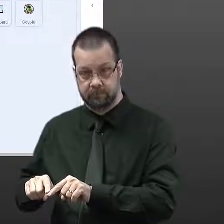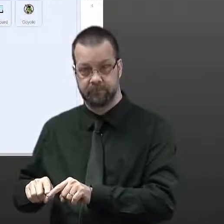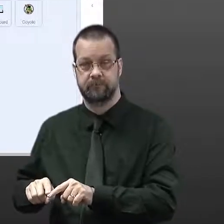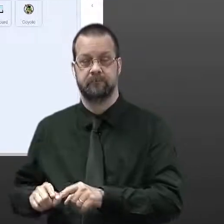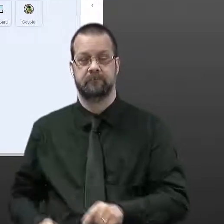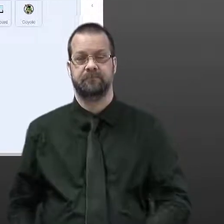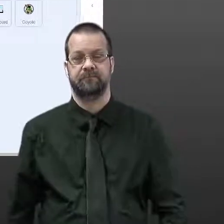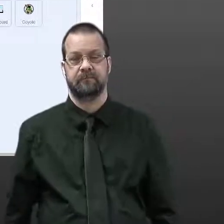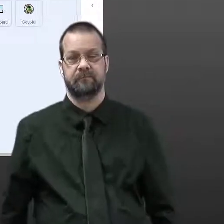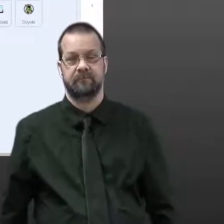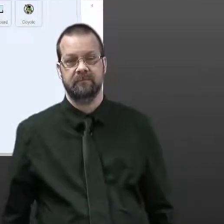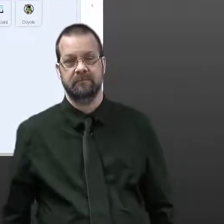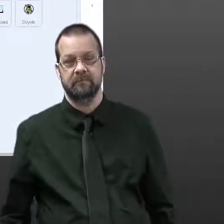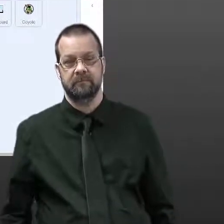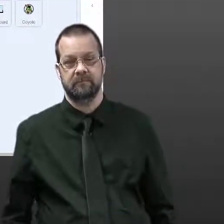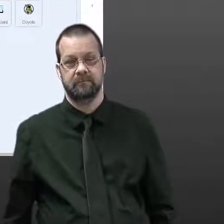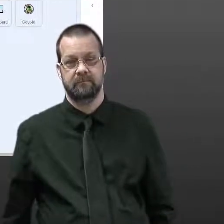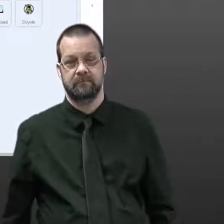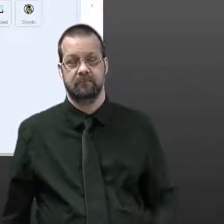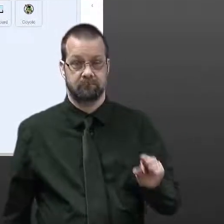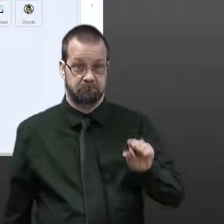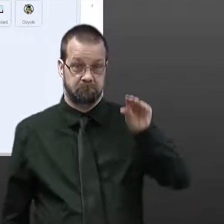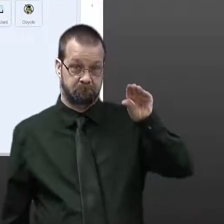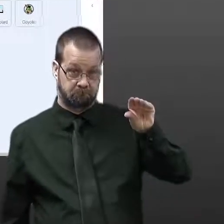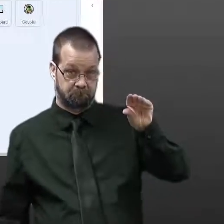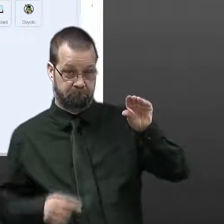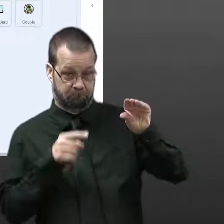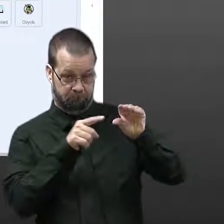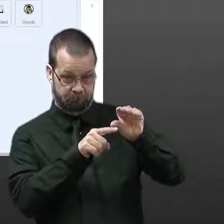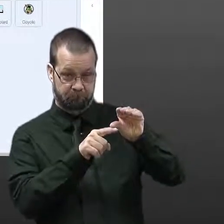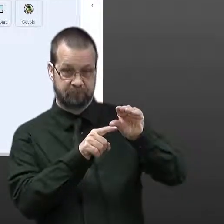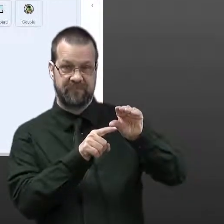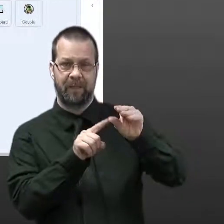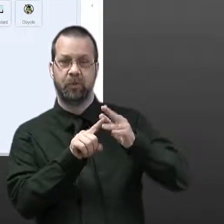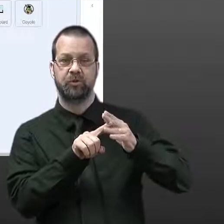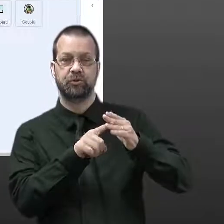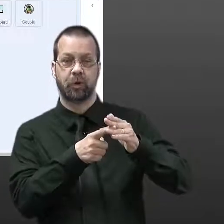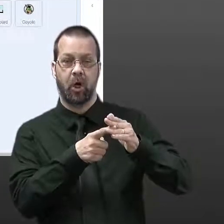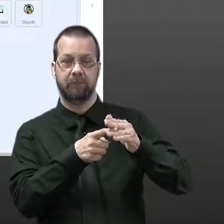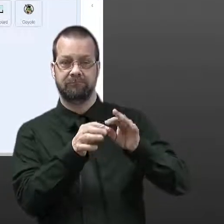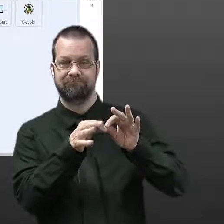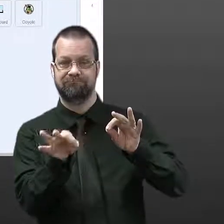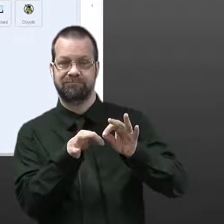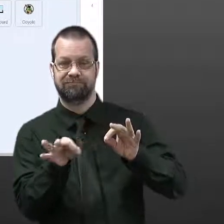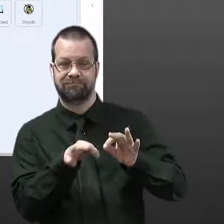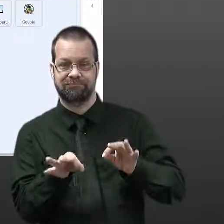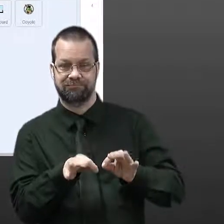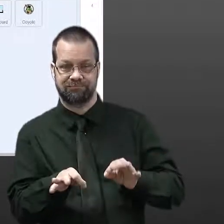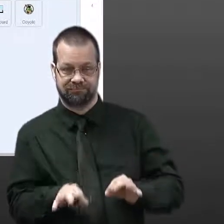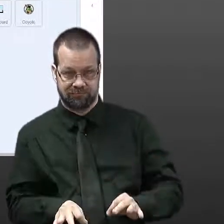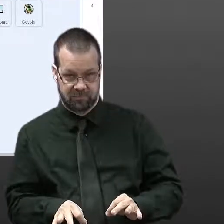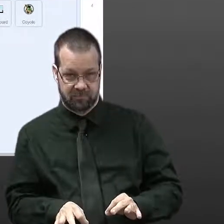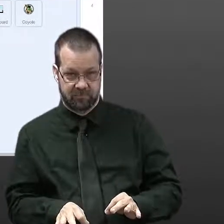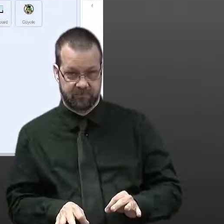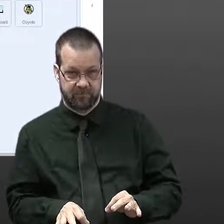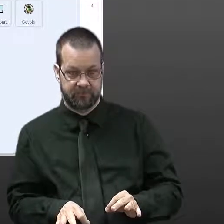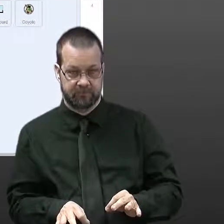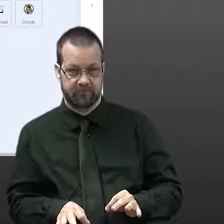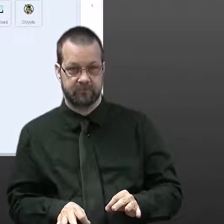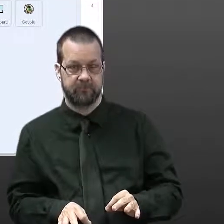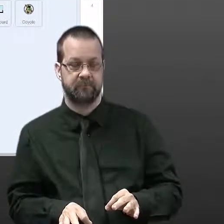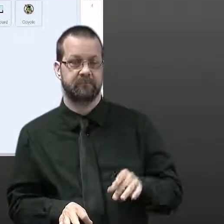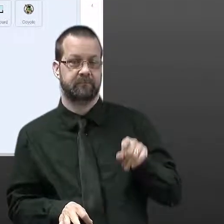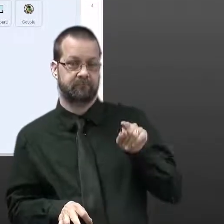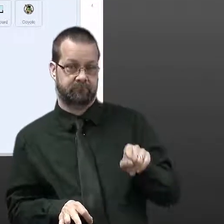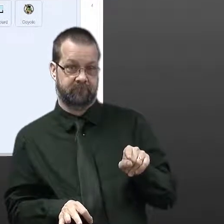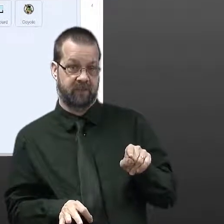have basketball selected. Okay, so we have green flag clicked. This will start code whenever